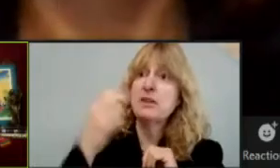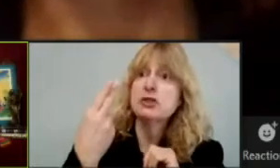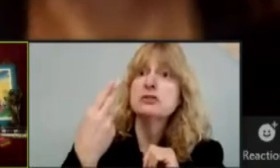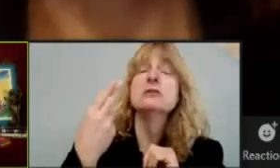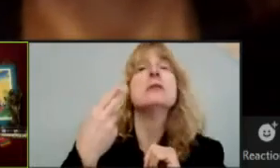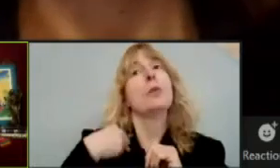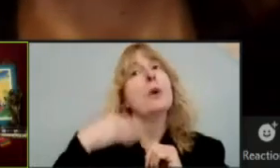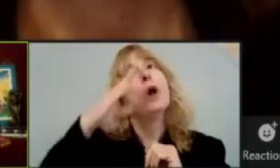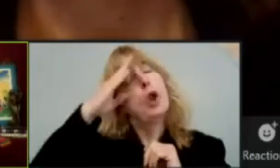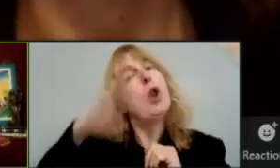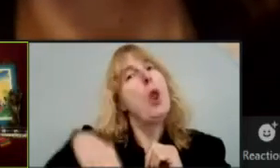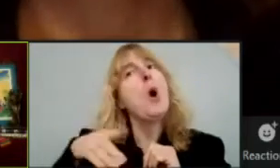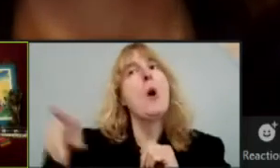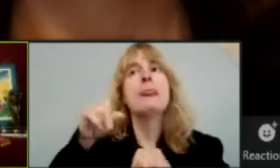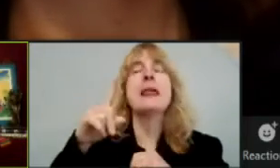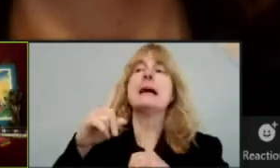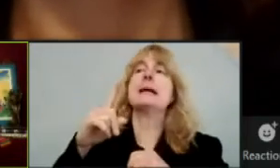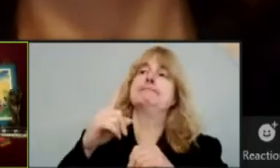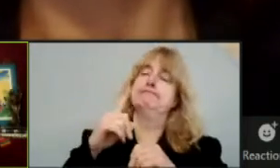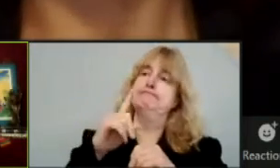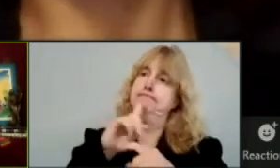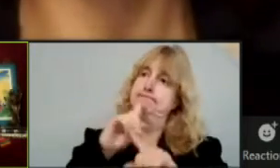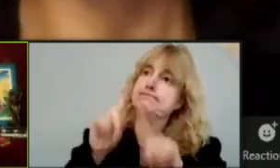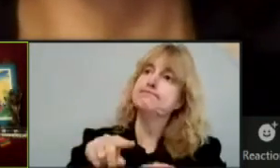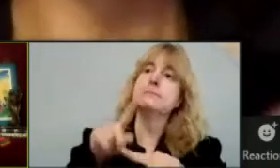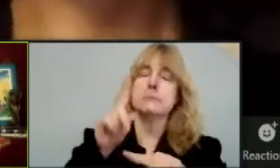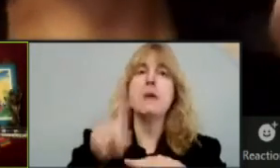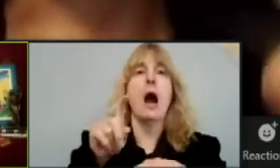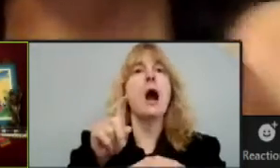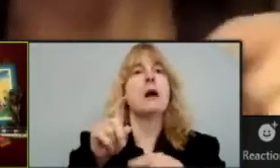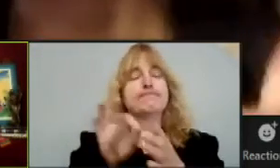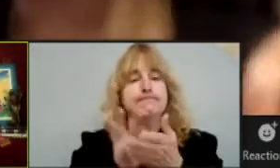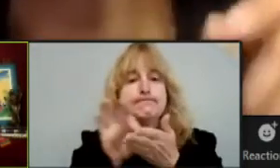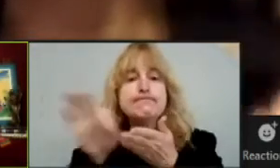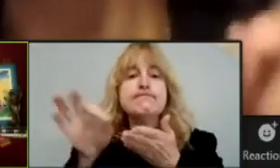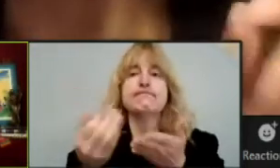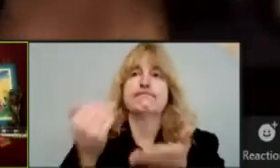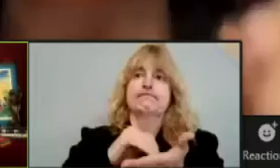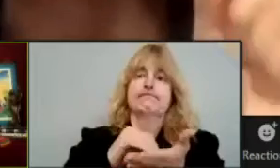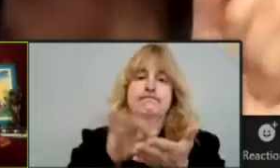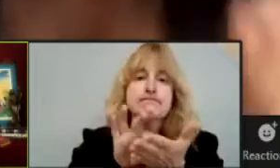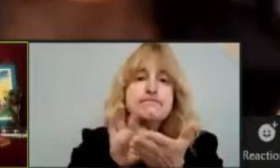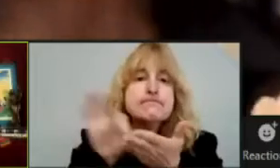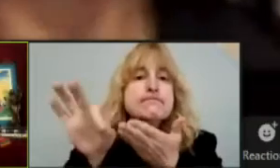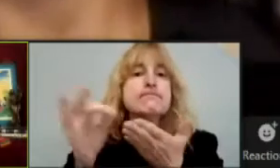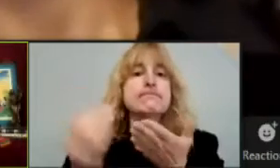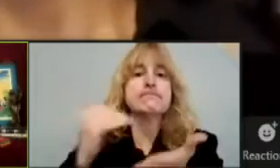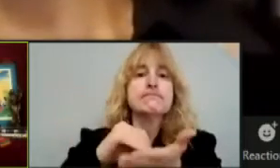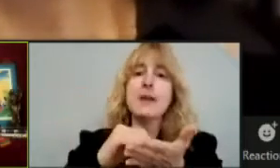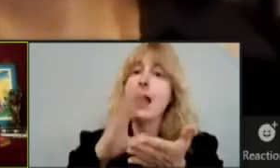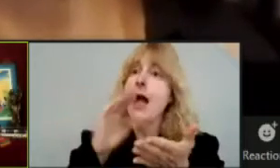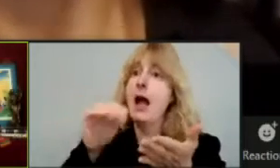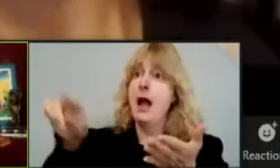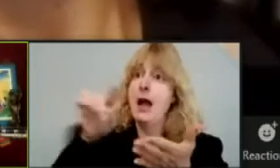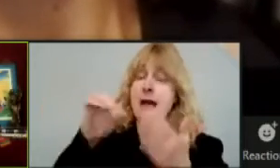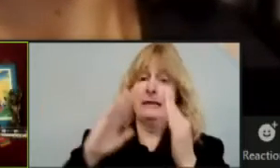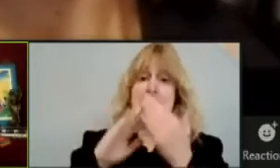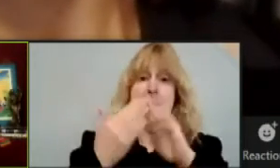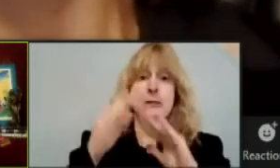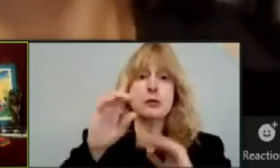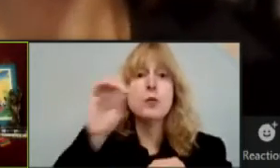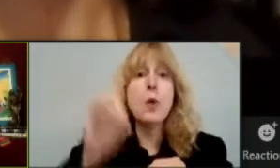question. We know that our officials, both in the city of Detroit and Detroiters, you showed up and shined in this